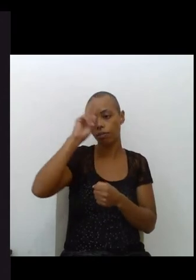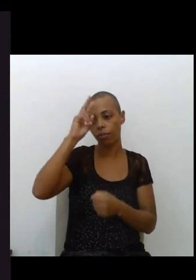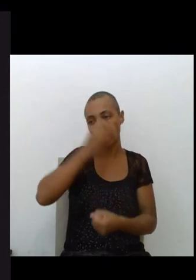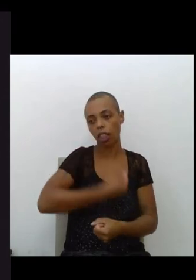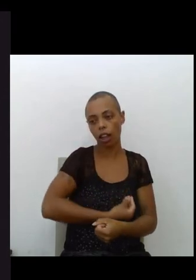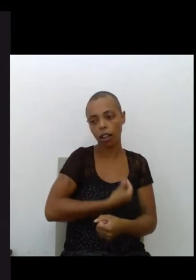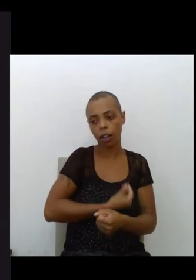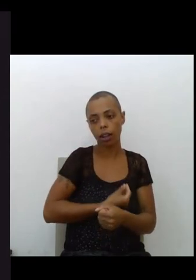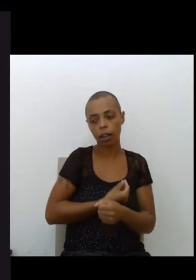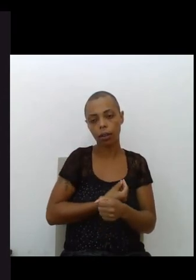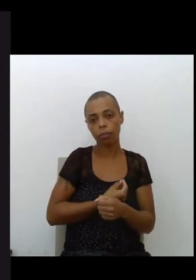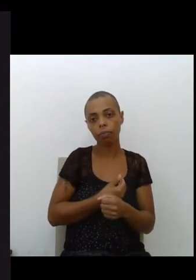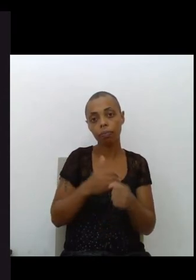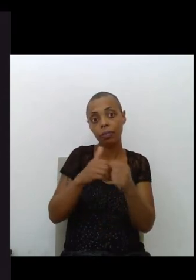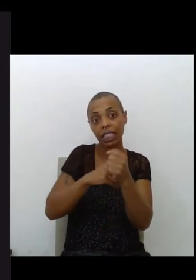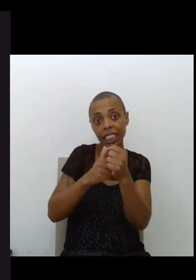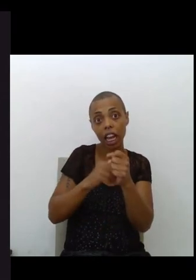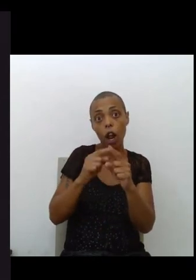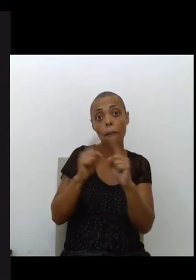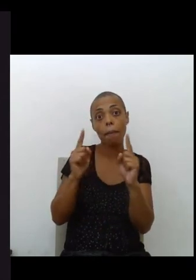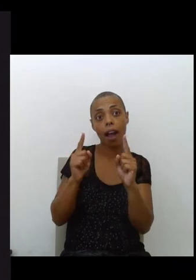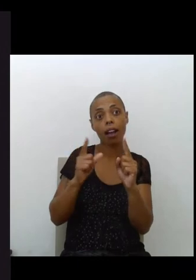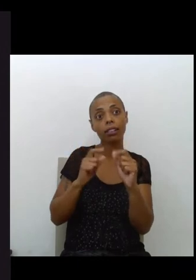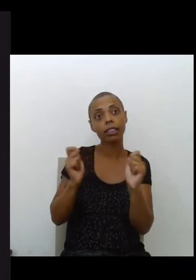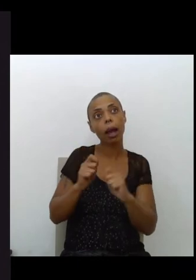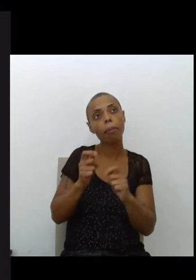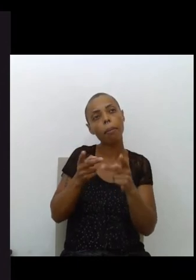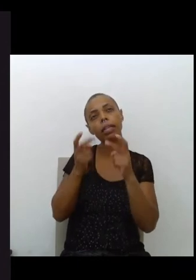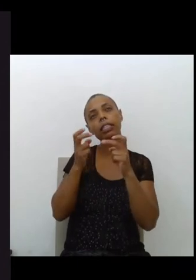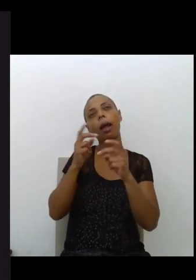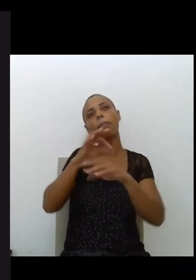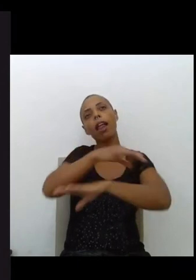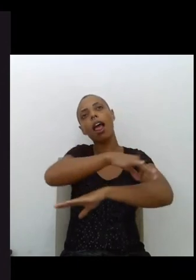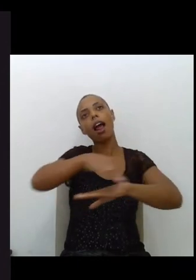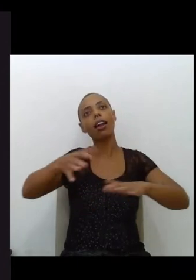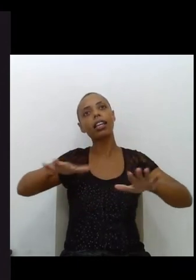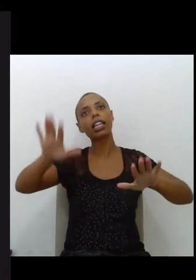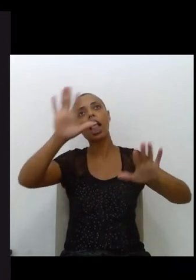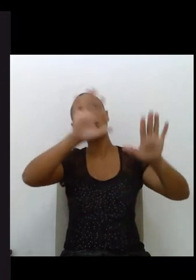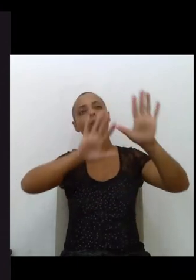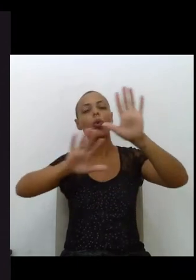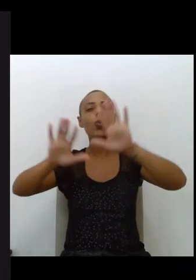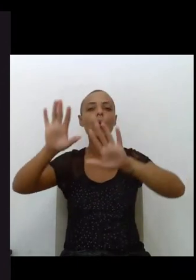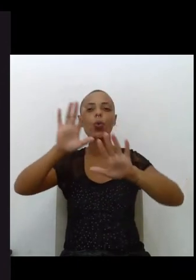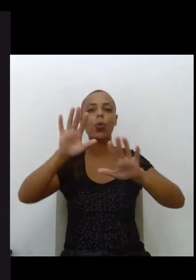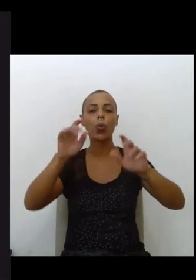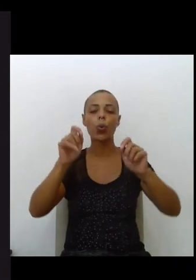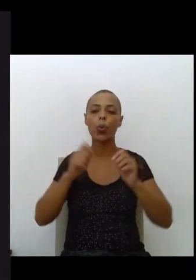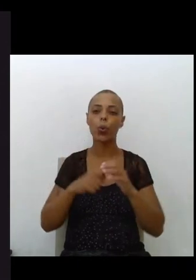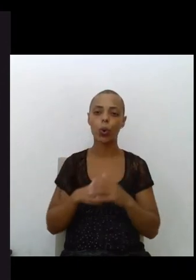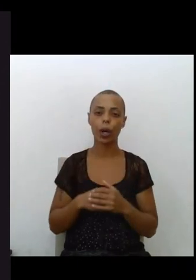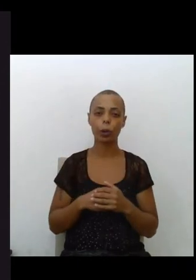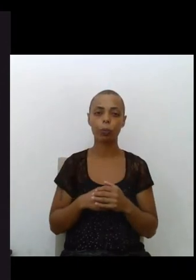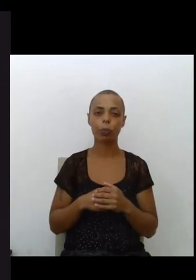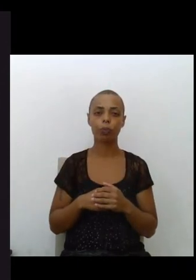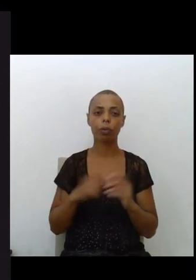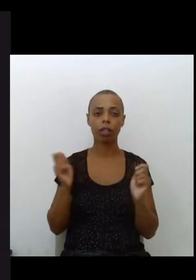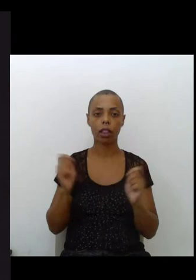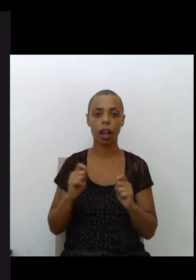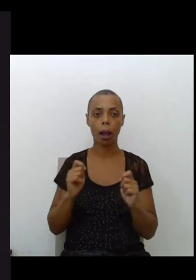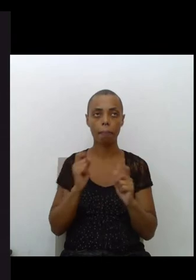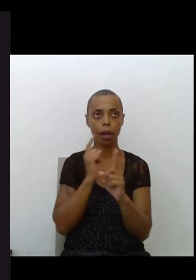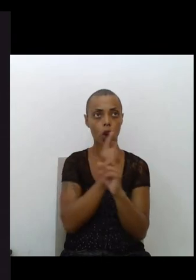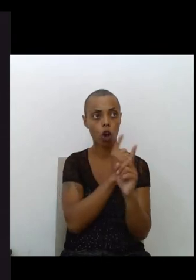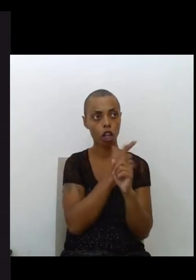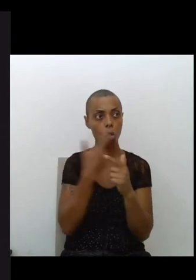said in this hidden mysterious biographies but then you can find this maybe in architectonic traces do